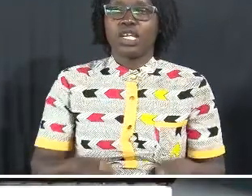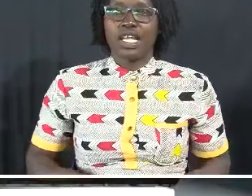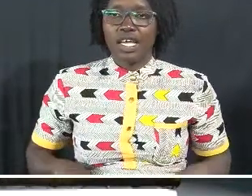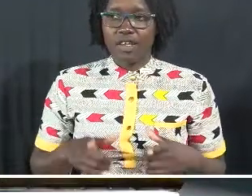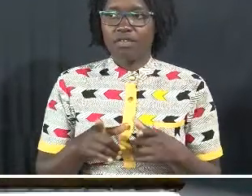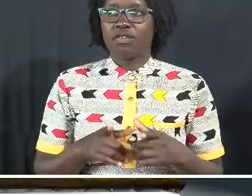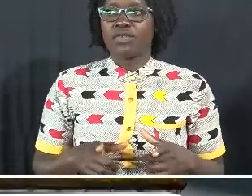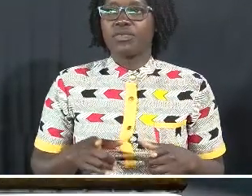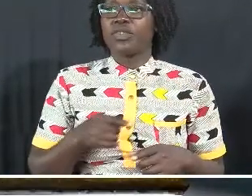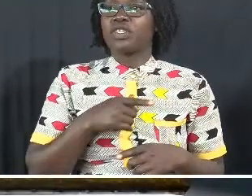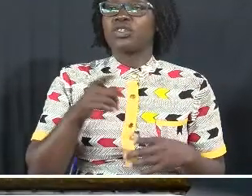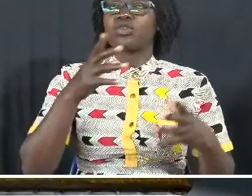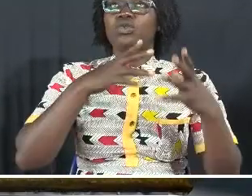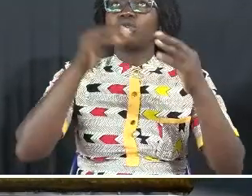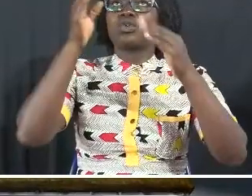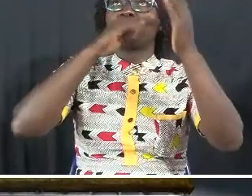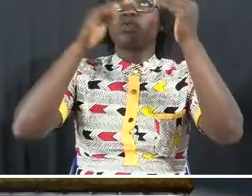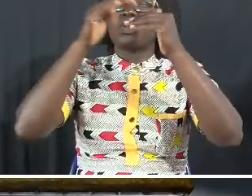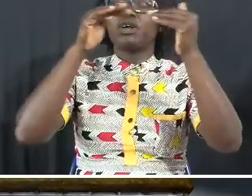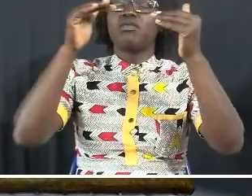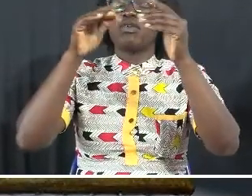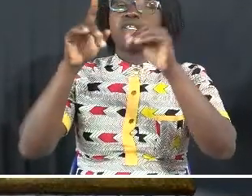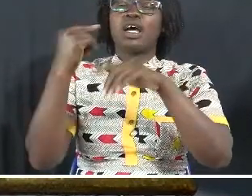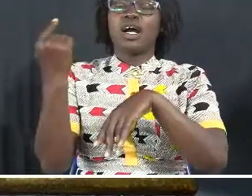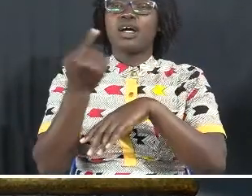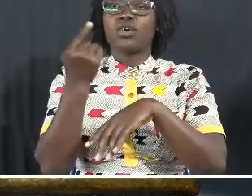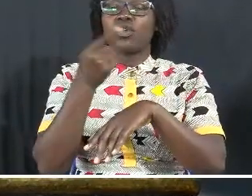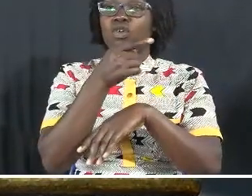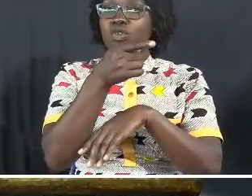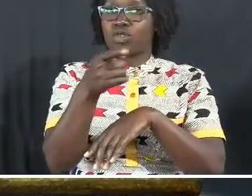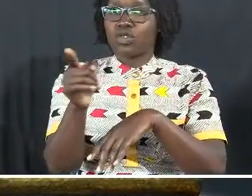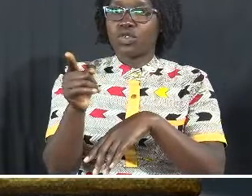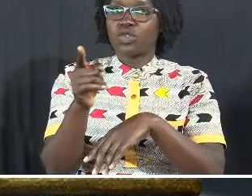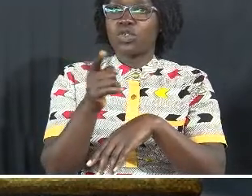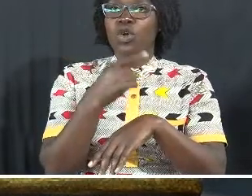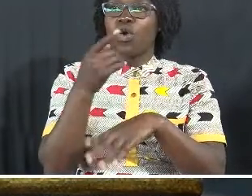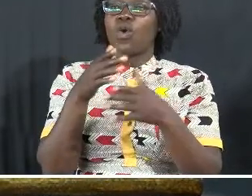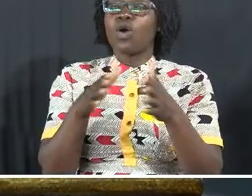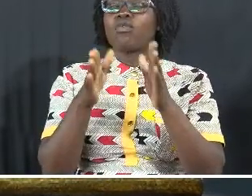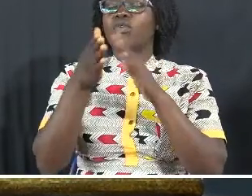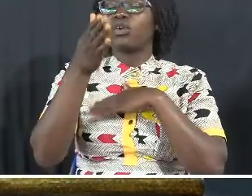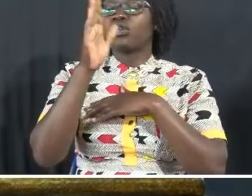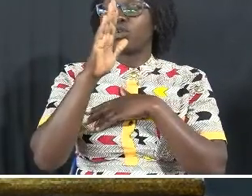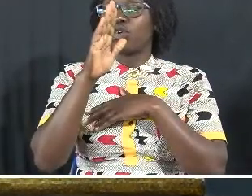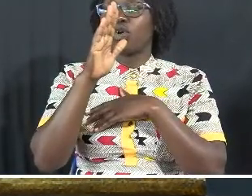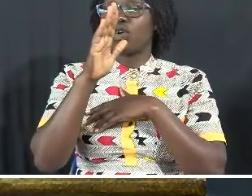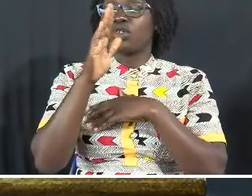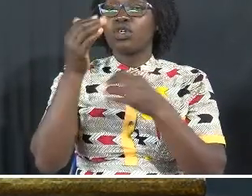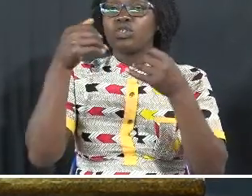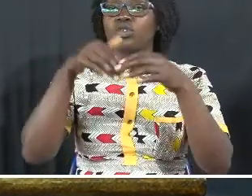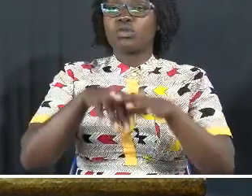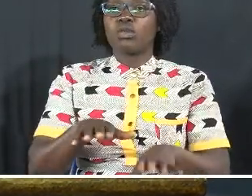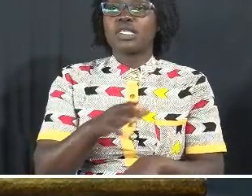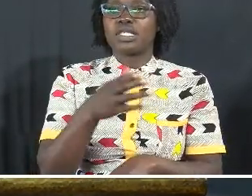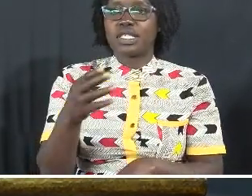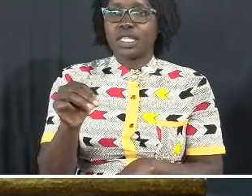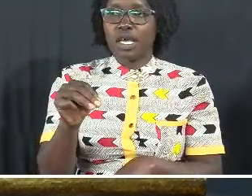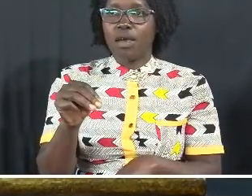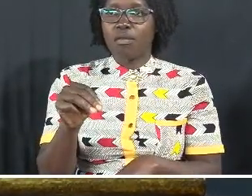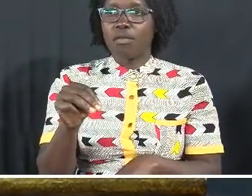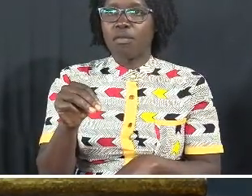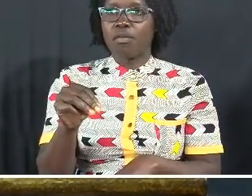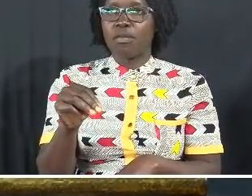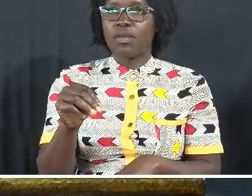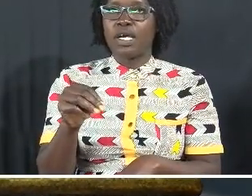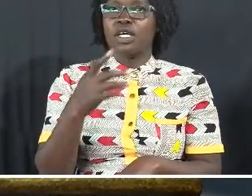In fact, those who will go to heaven are only those who have allowed God to immerse them, kiasi